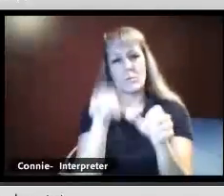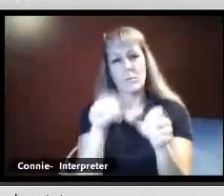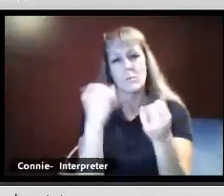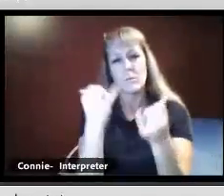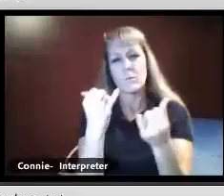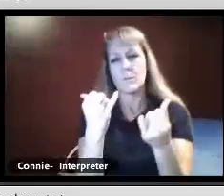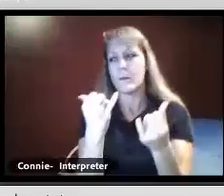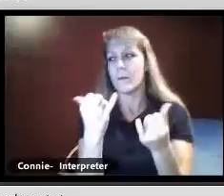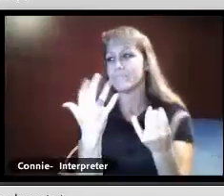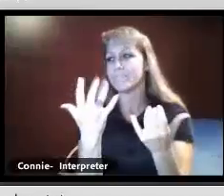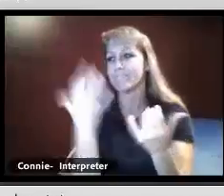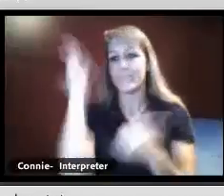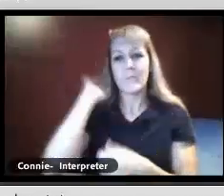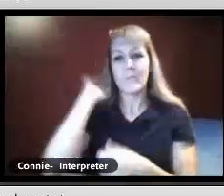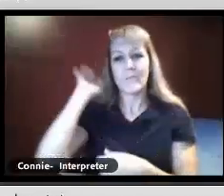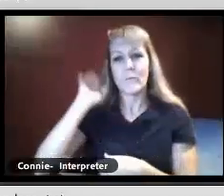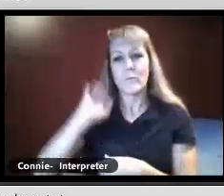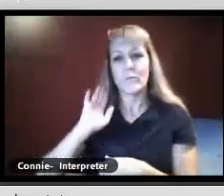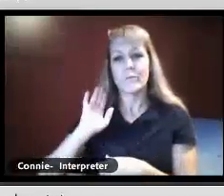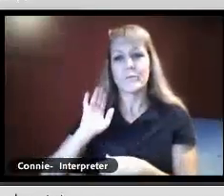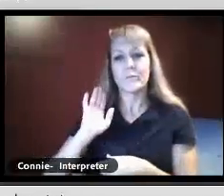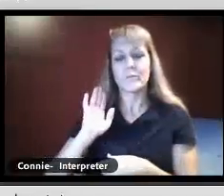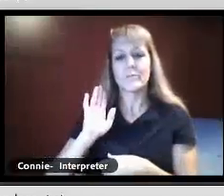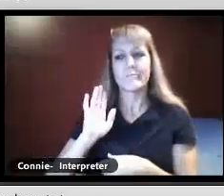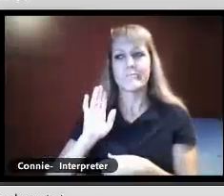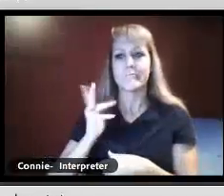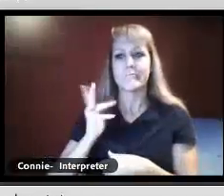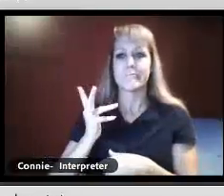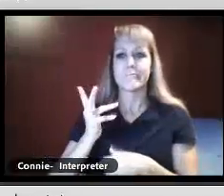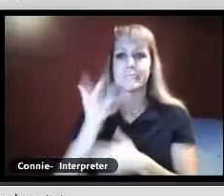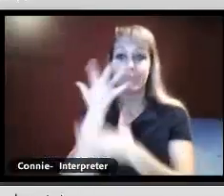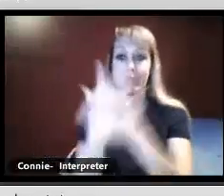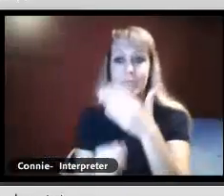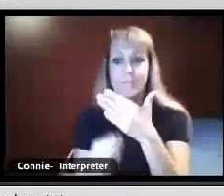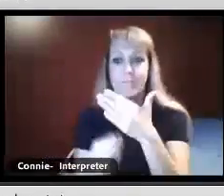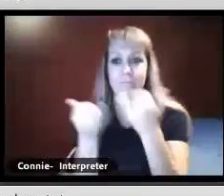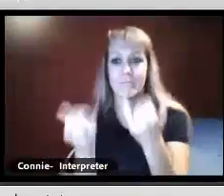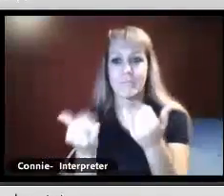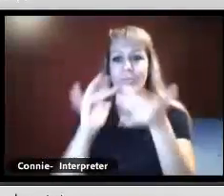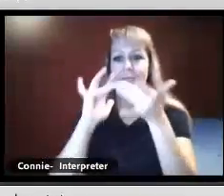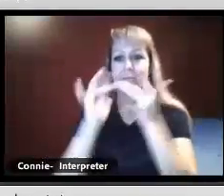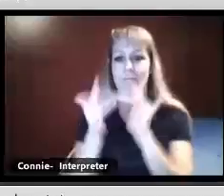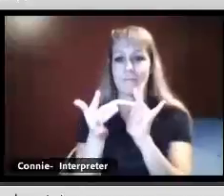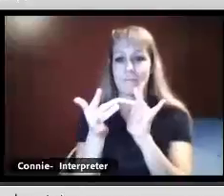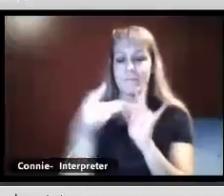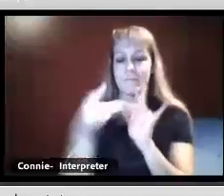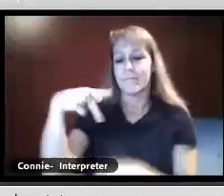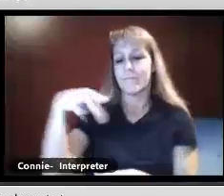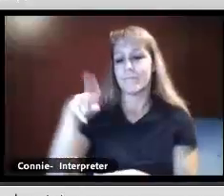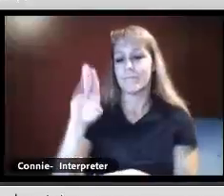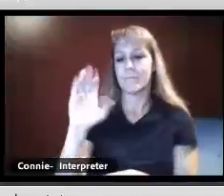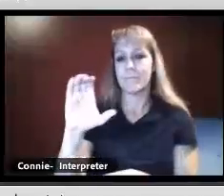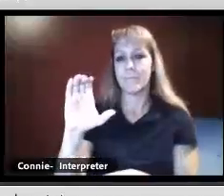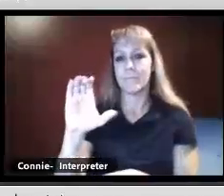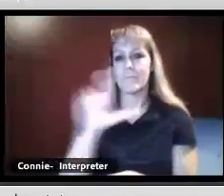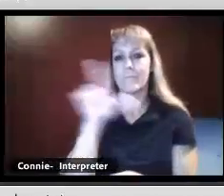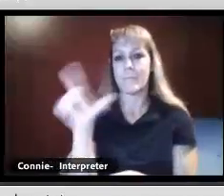sort of past and sadly gone Internet Public Library.